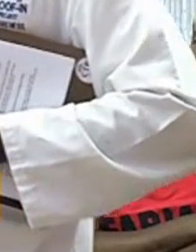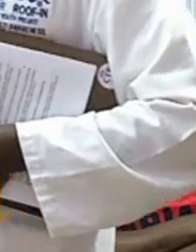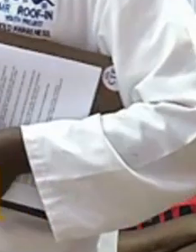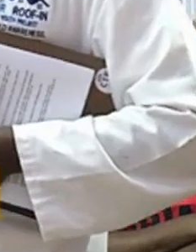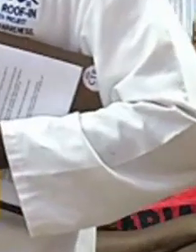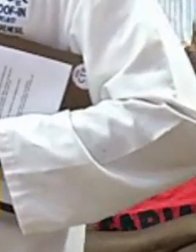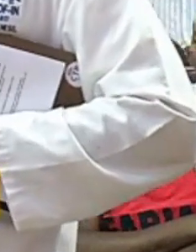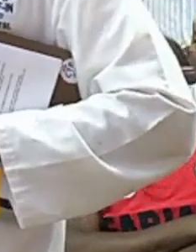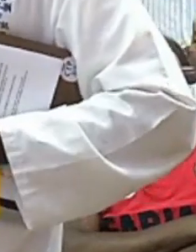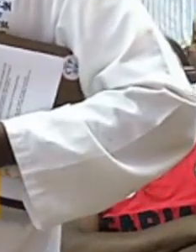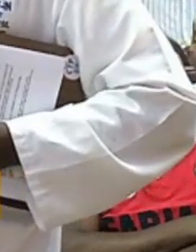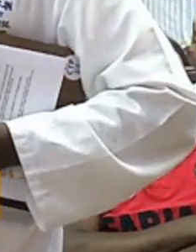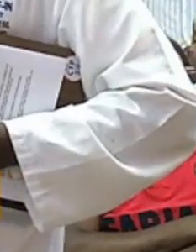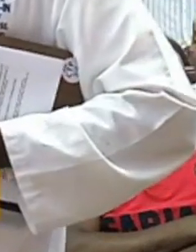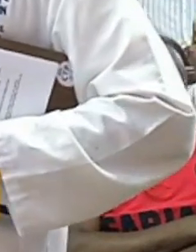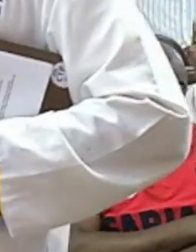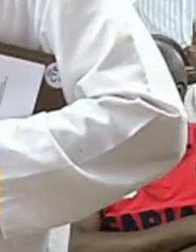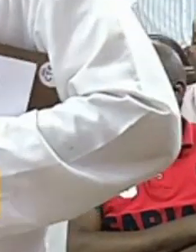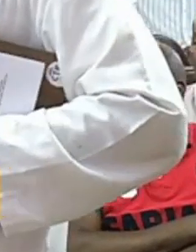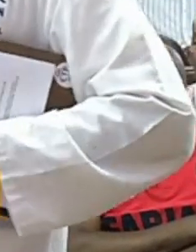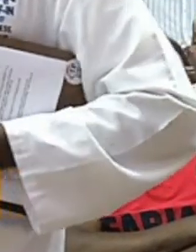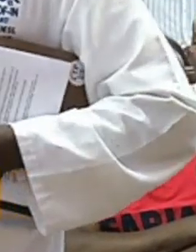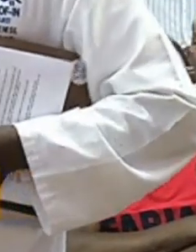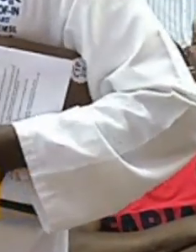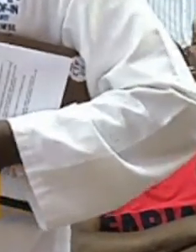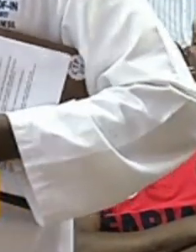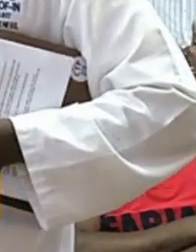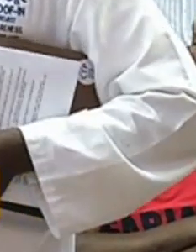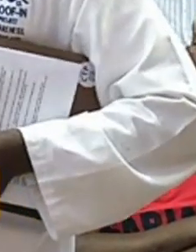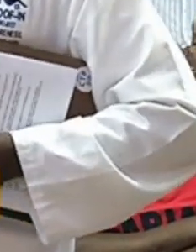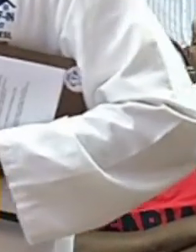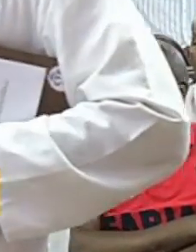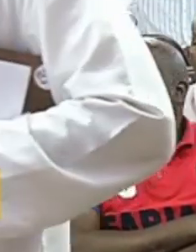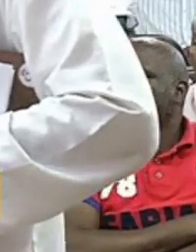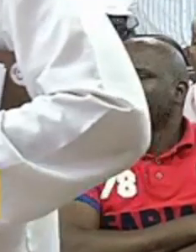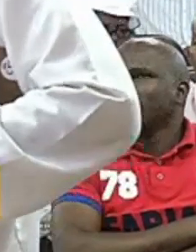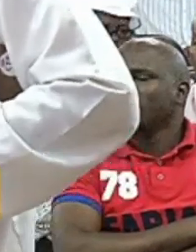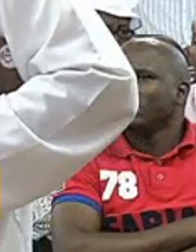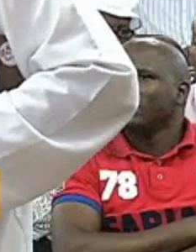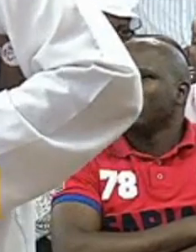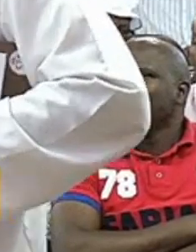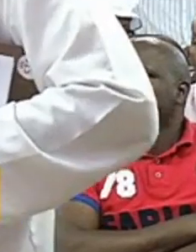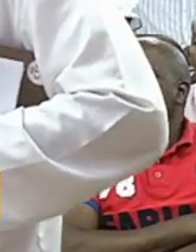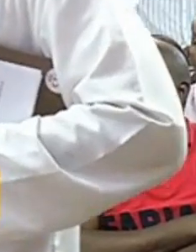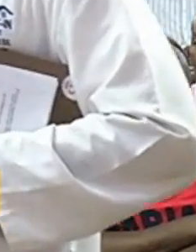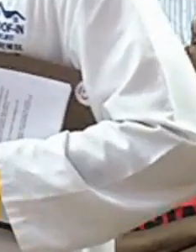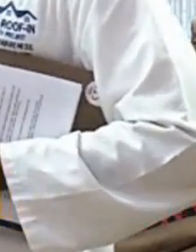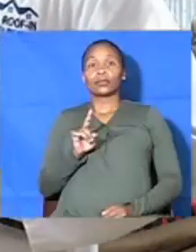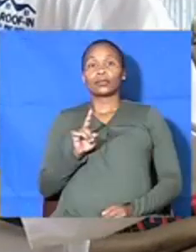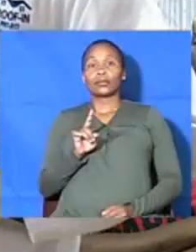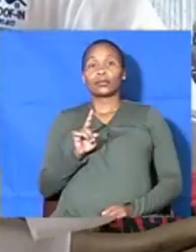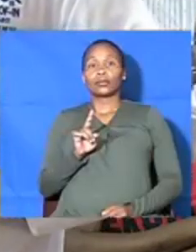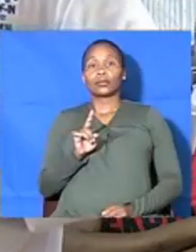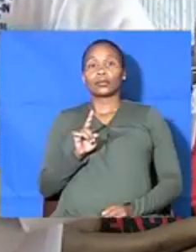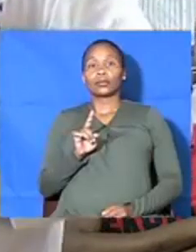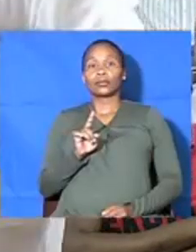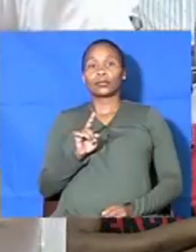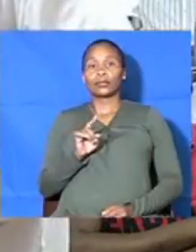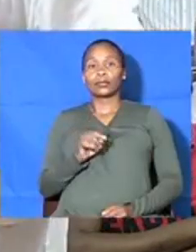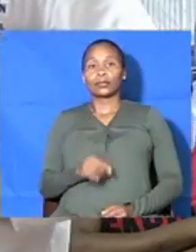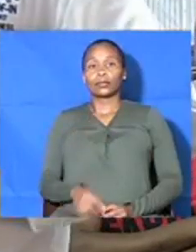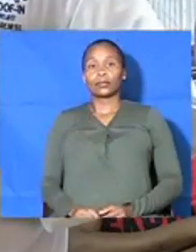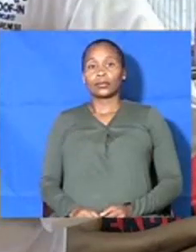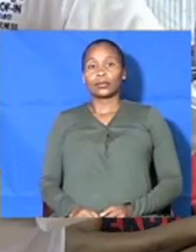mo leng gore ne mafelelong re no re tla bona ka ge a buile. But as for black people, they were destined to go to